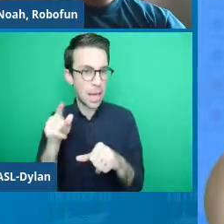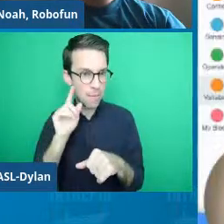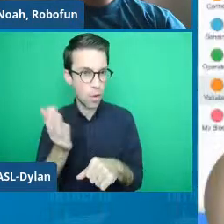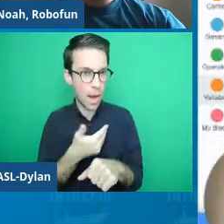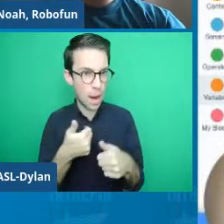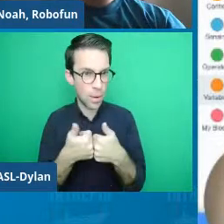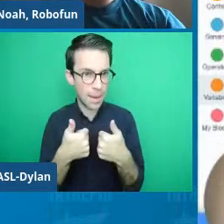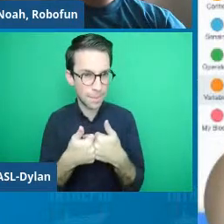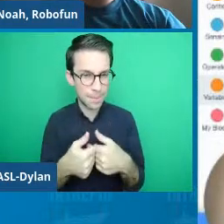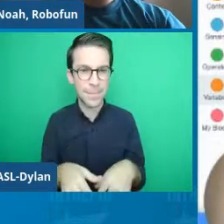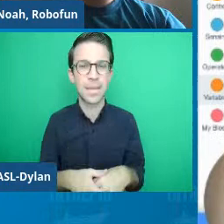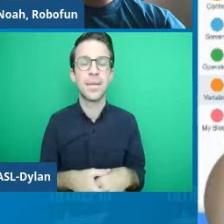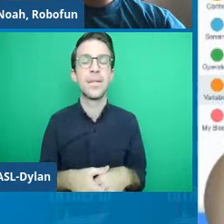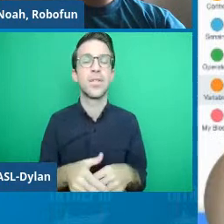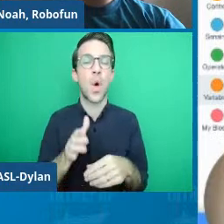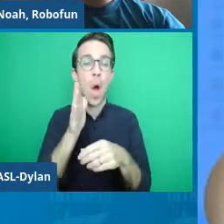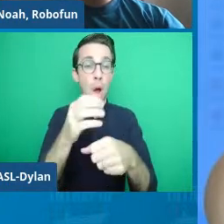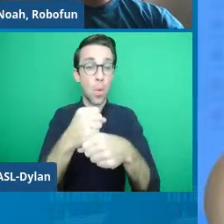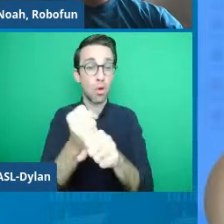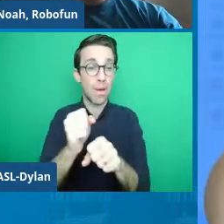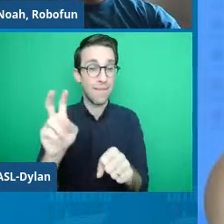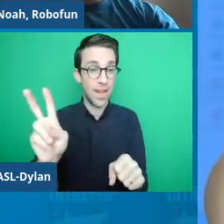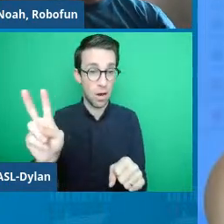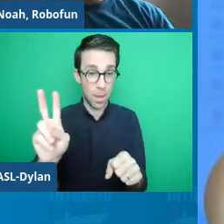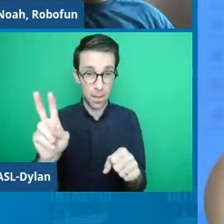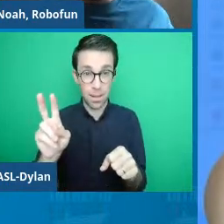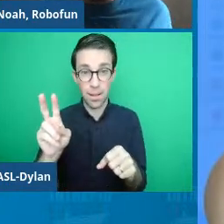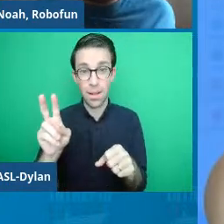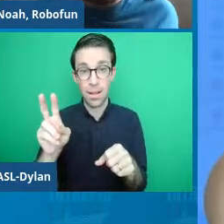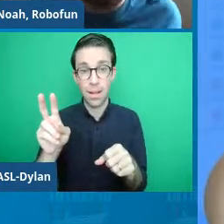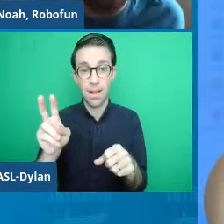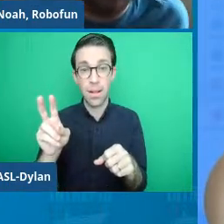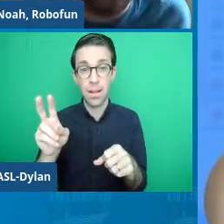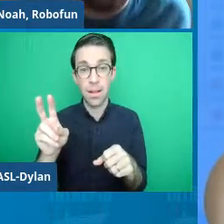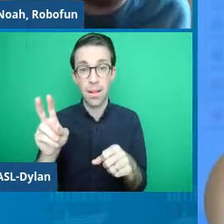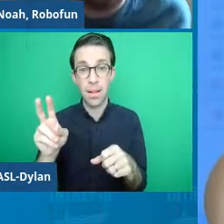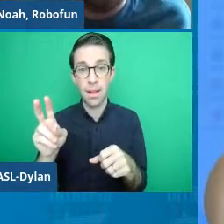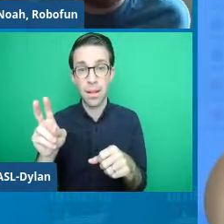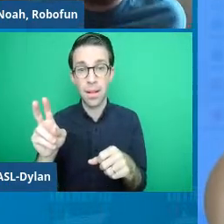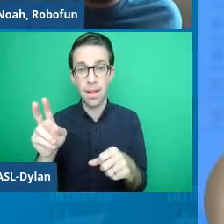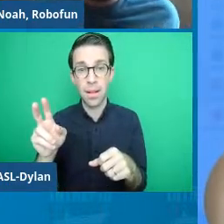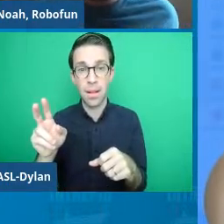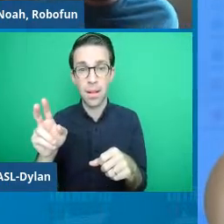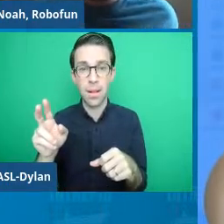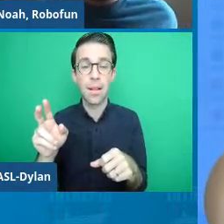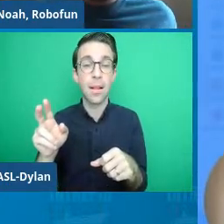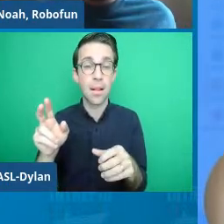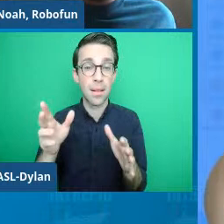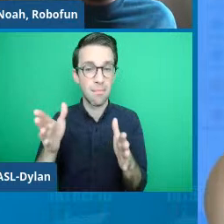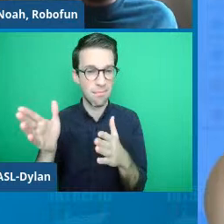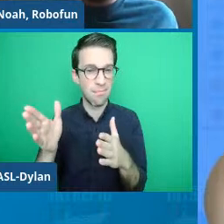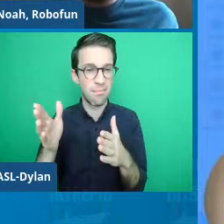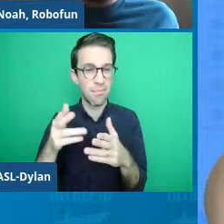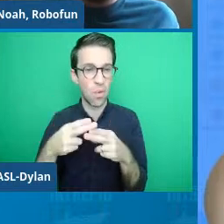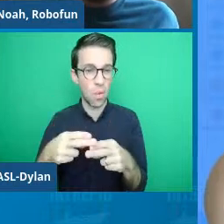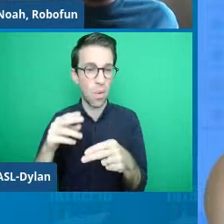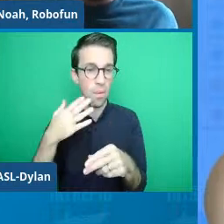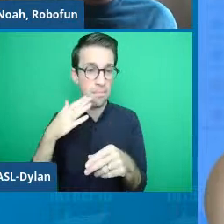health. And then I want to make a variable for the bad guy ship, and I'll call it bad guy